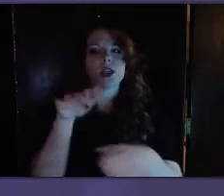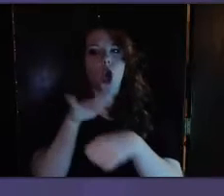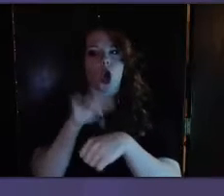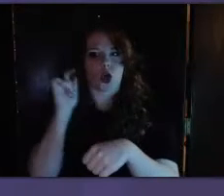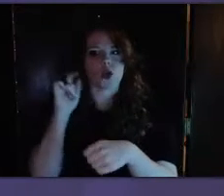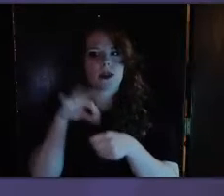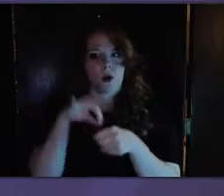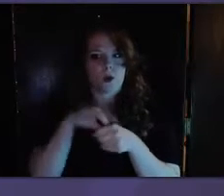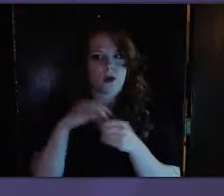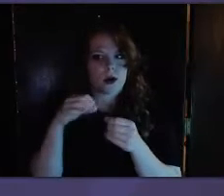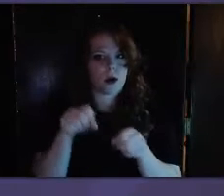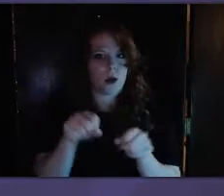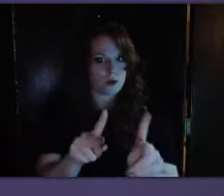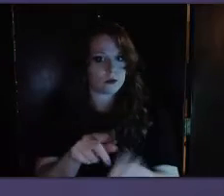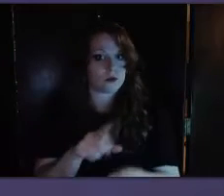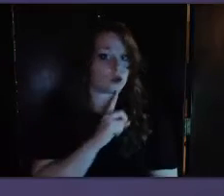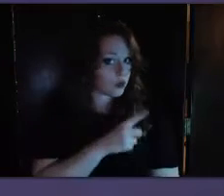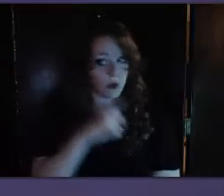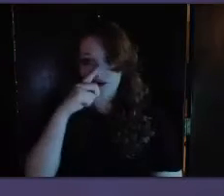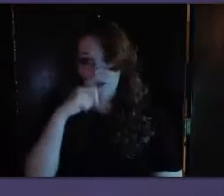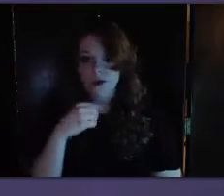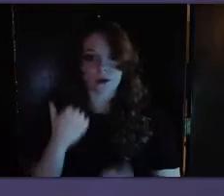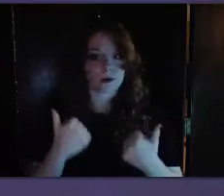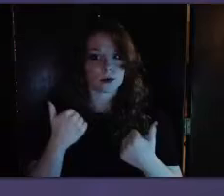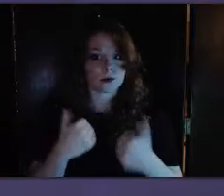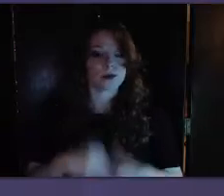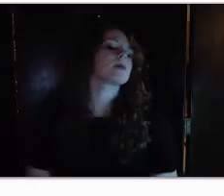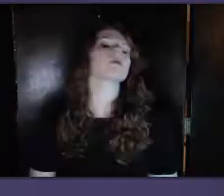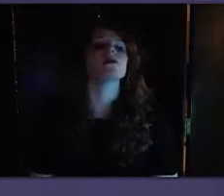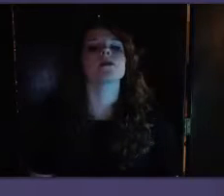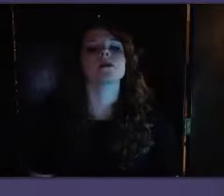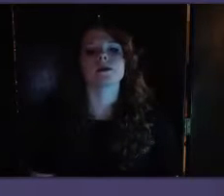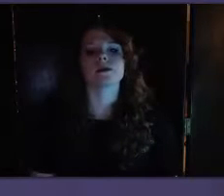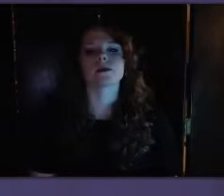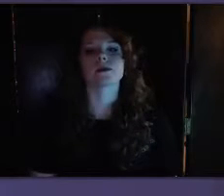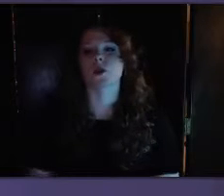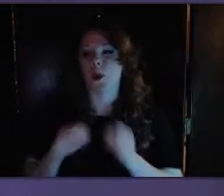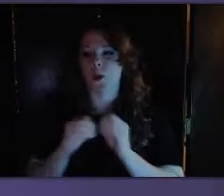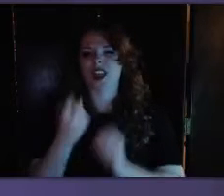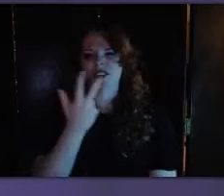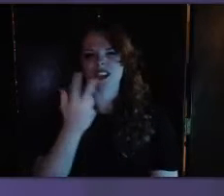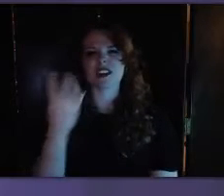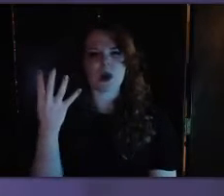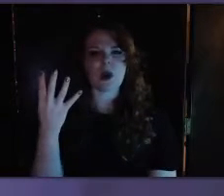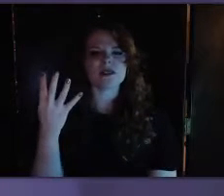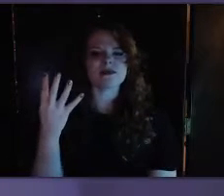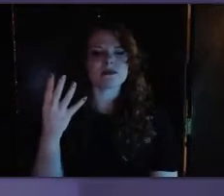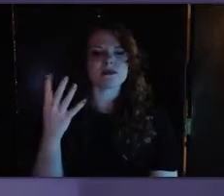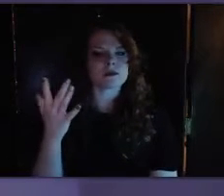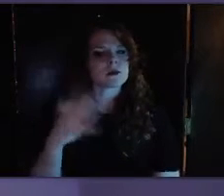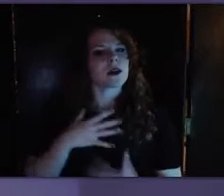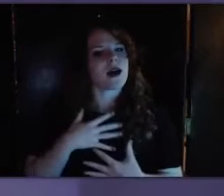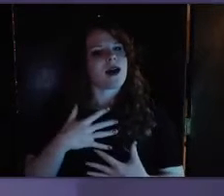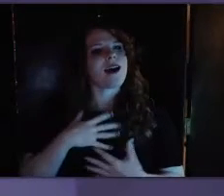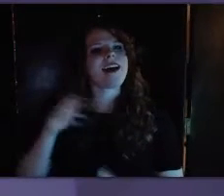opportunities. Is that statement true or false? Questions 3 and 4 are a breath of